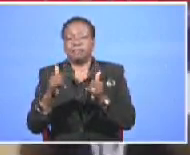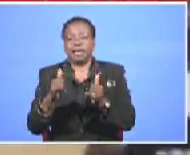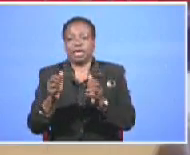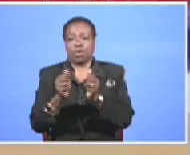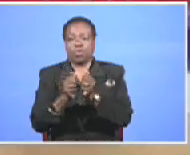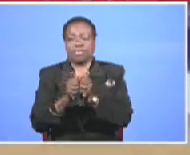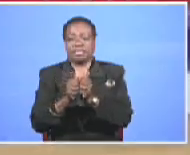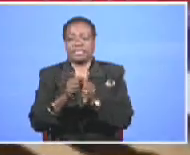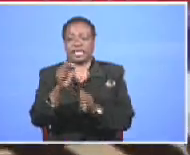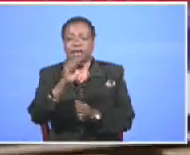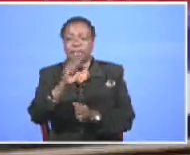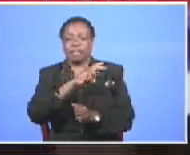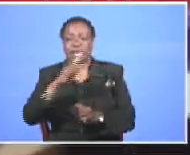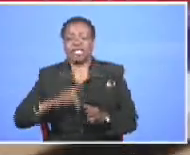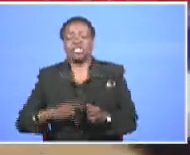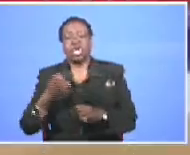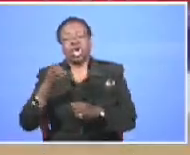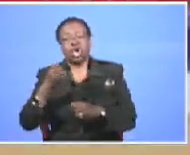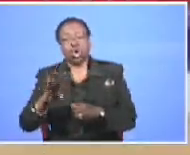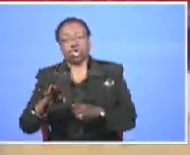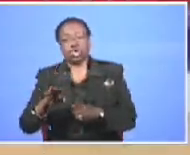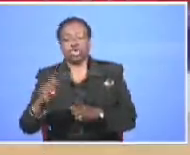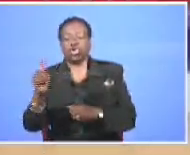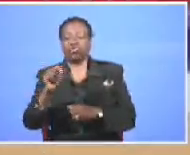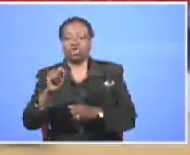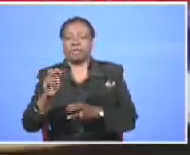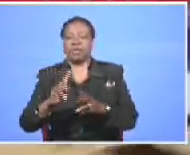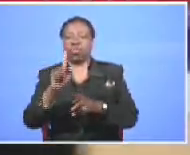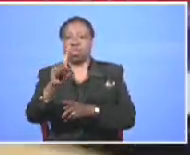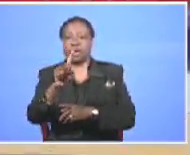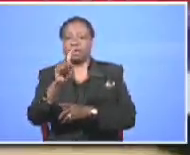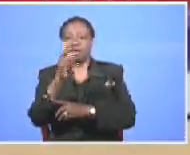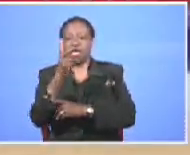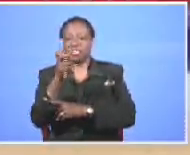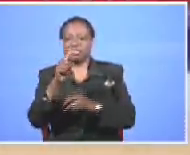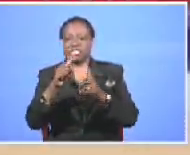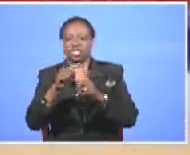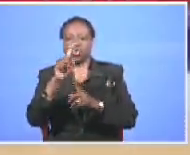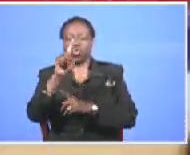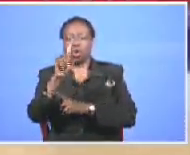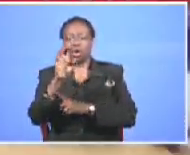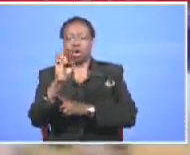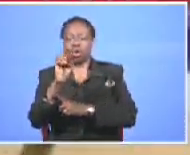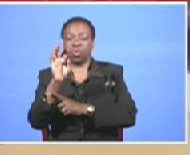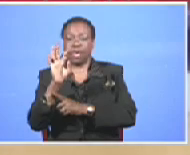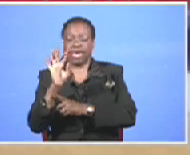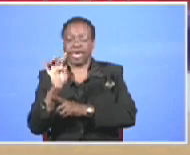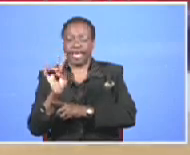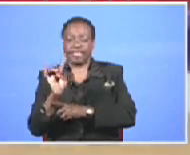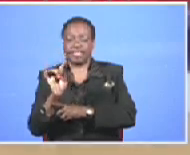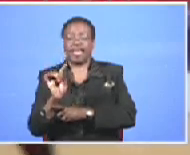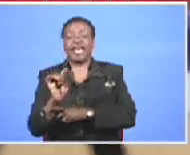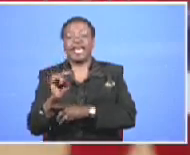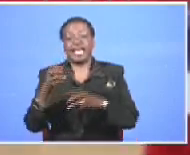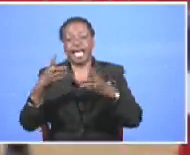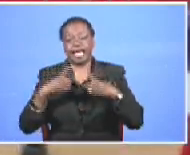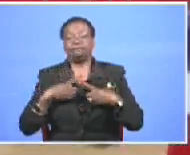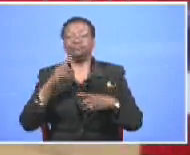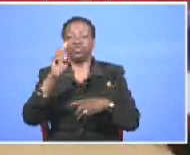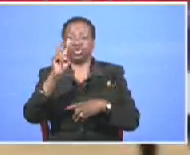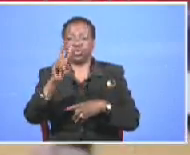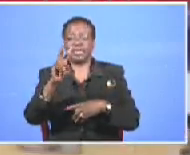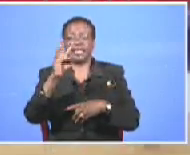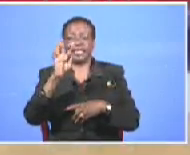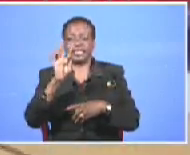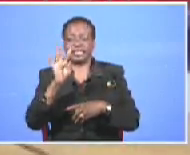Kings losing to the Portland Trailblazers 113-108. Hield managed the team by 27 points on Tuesday and went cold during